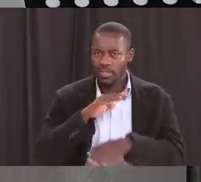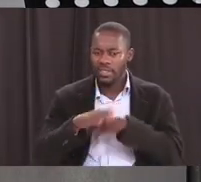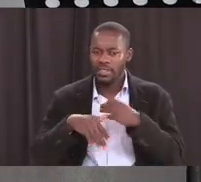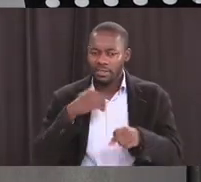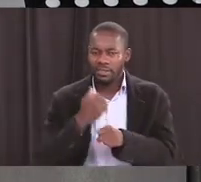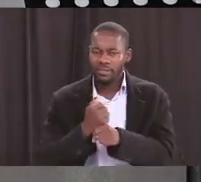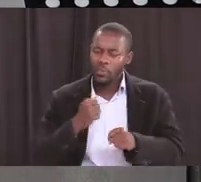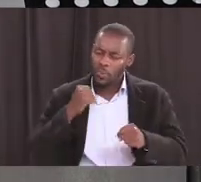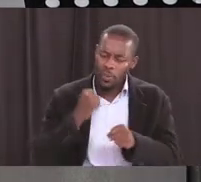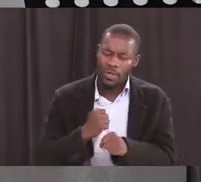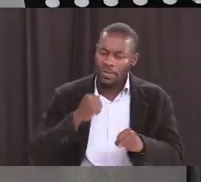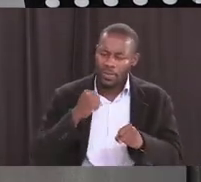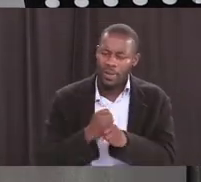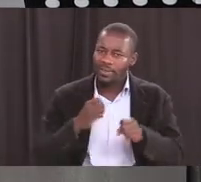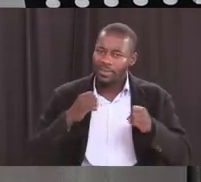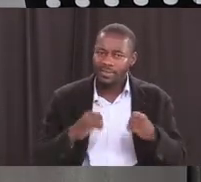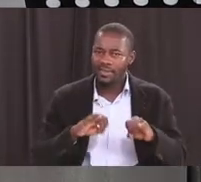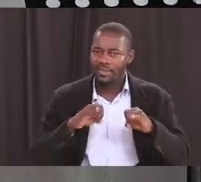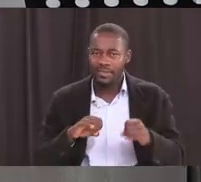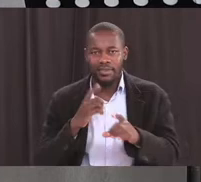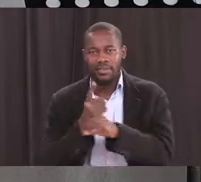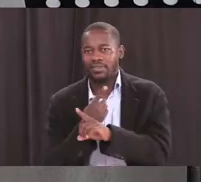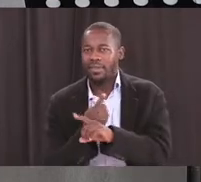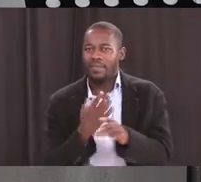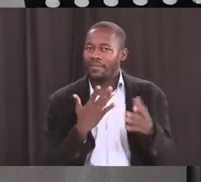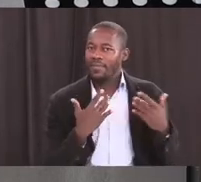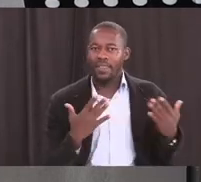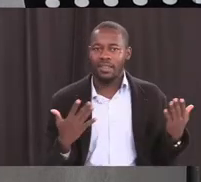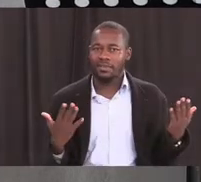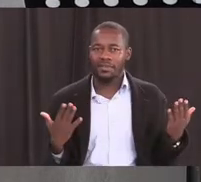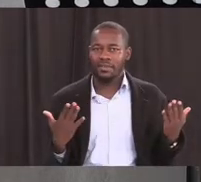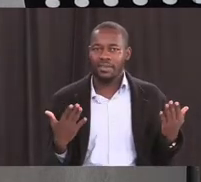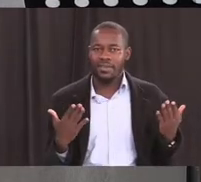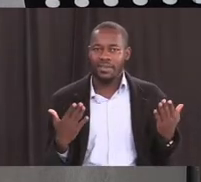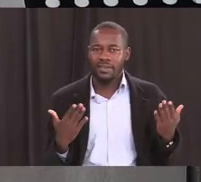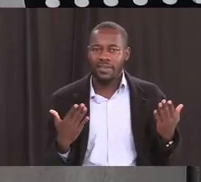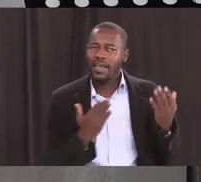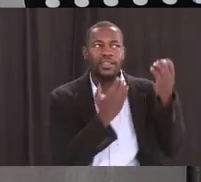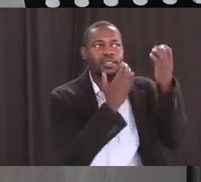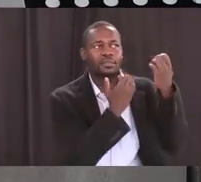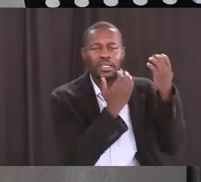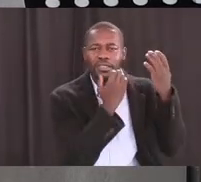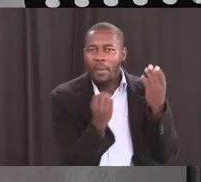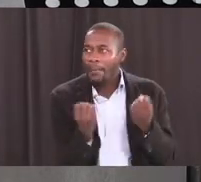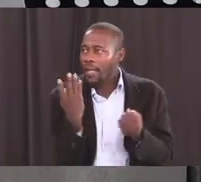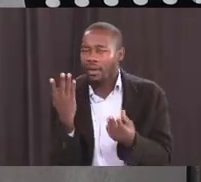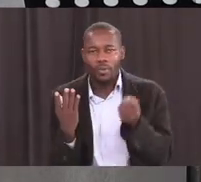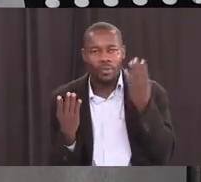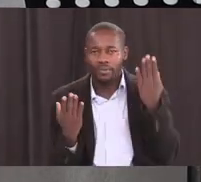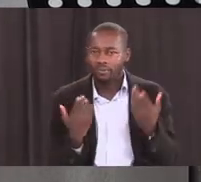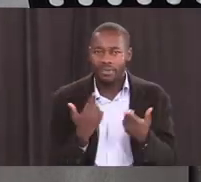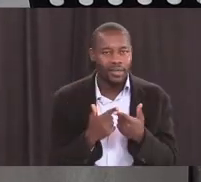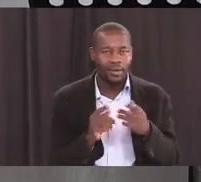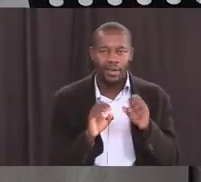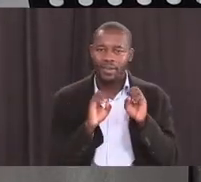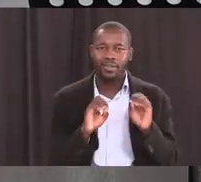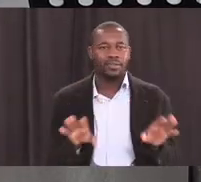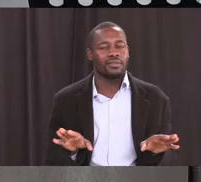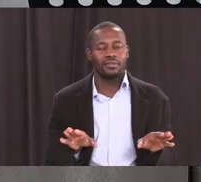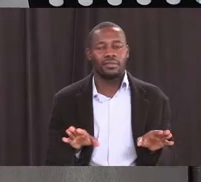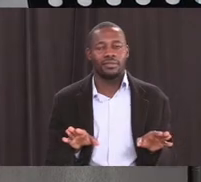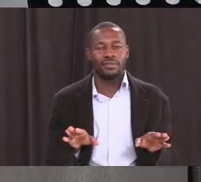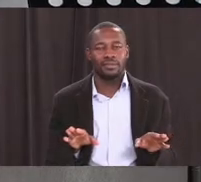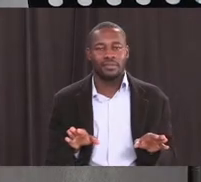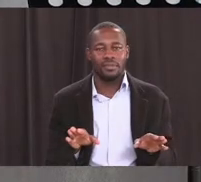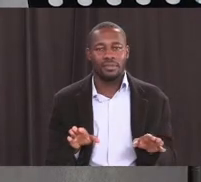worked. We desired a miracle. We wanted a miracle. But we also knew that God can somehow